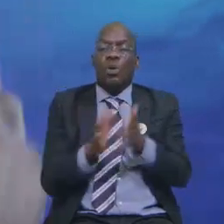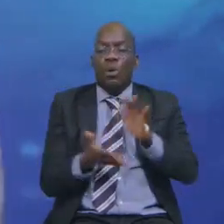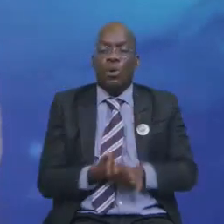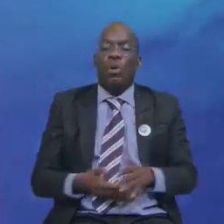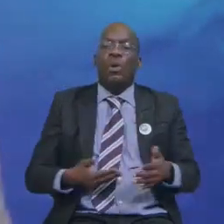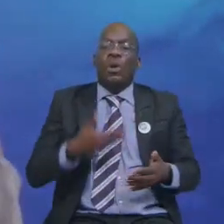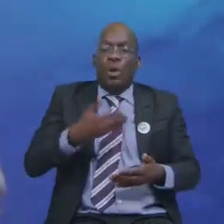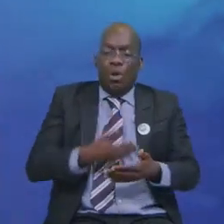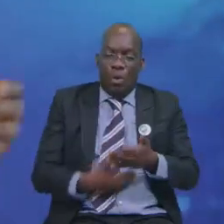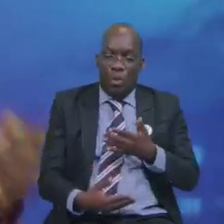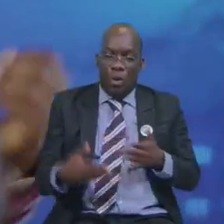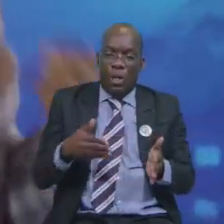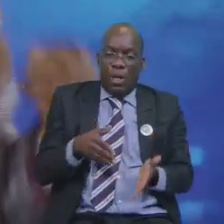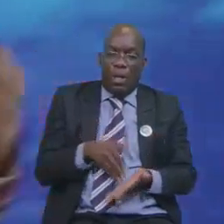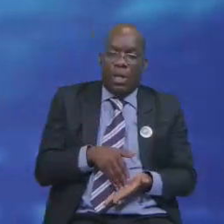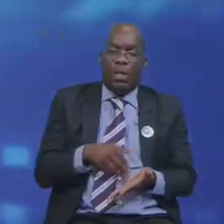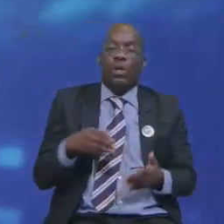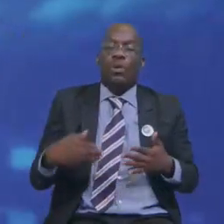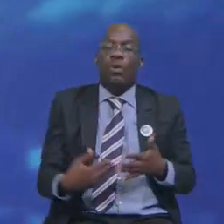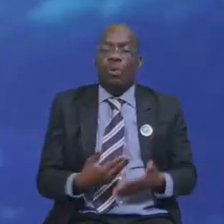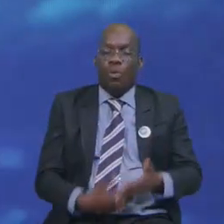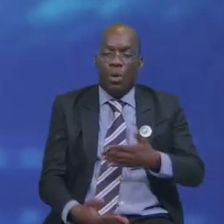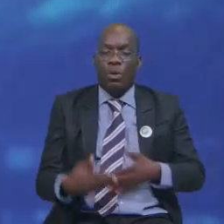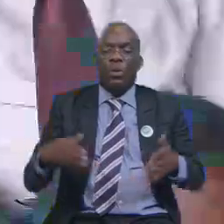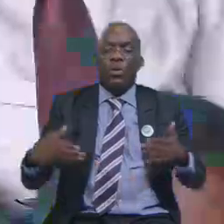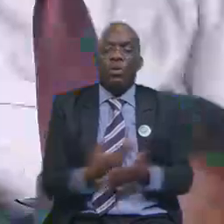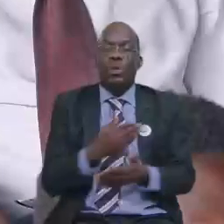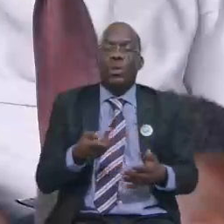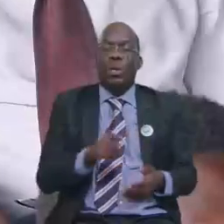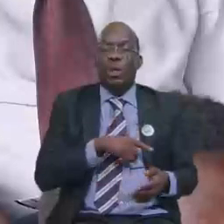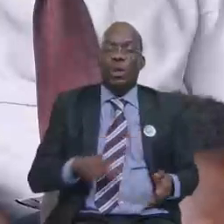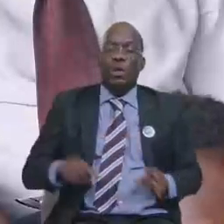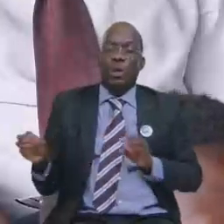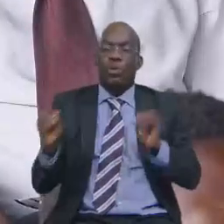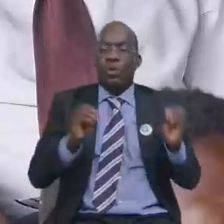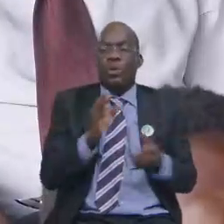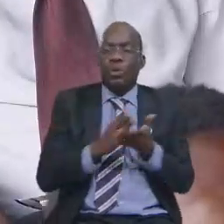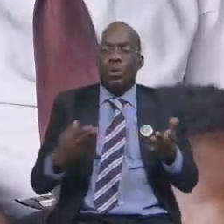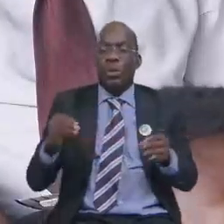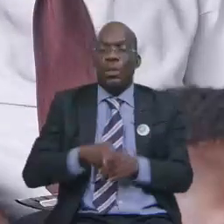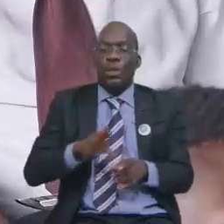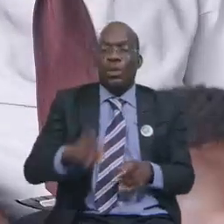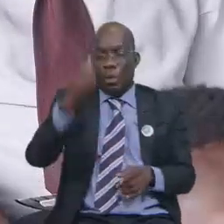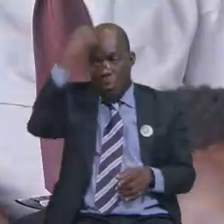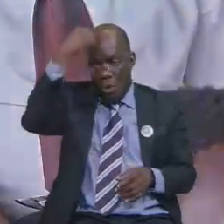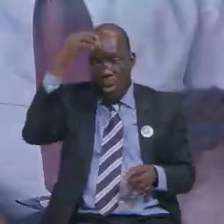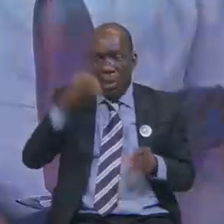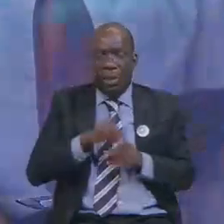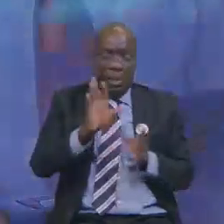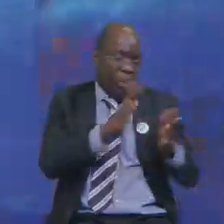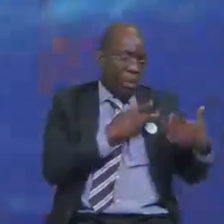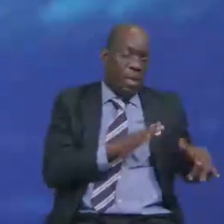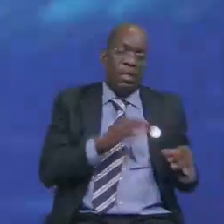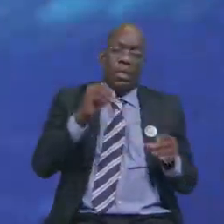from heaven, the Lord puts something in your heart, in your mind, in your brain, in your